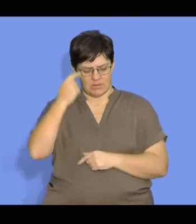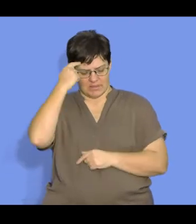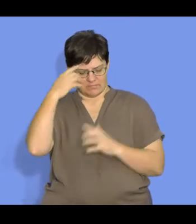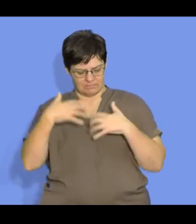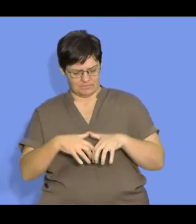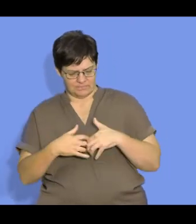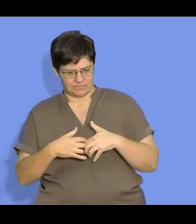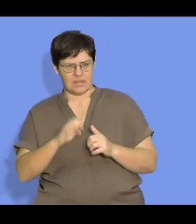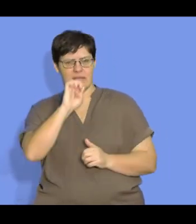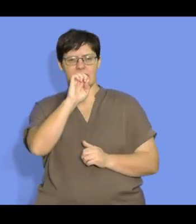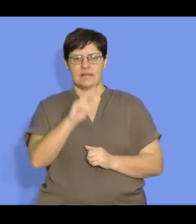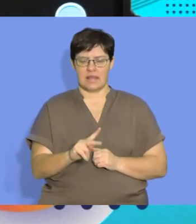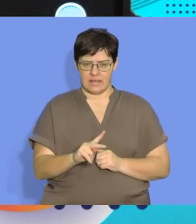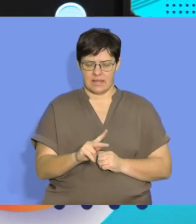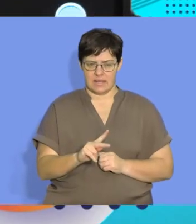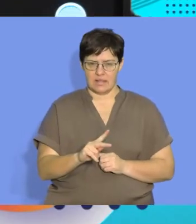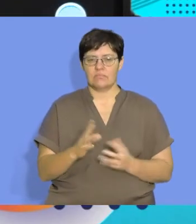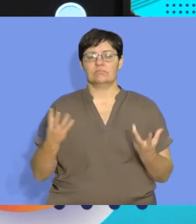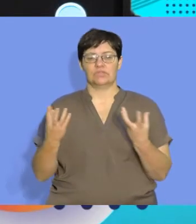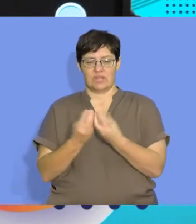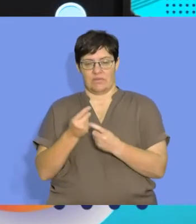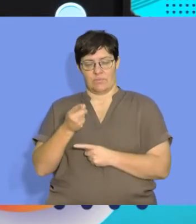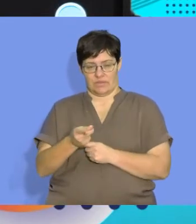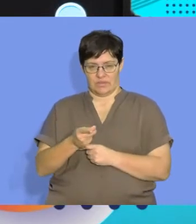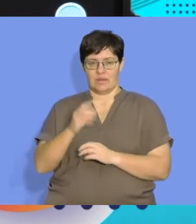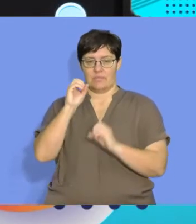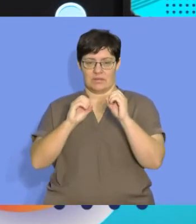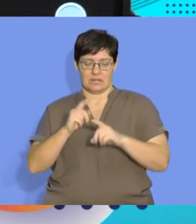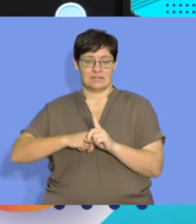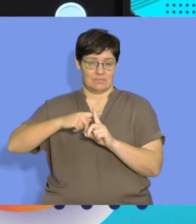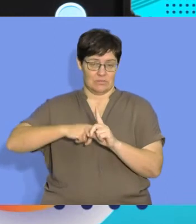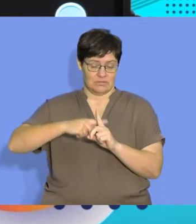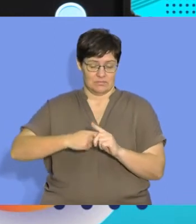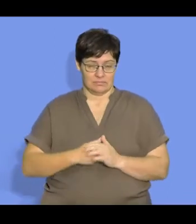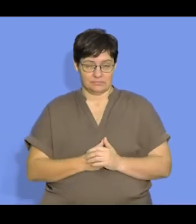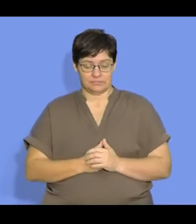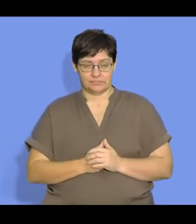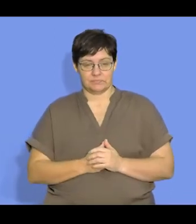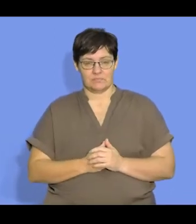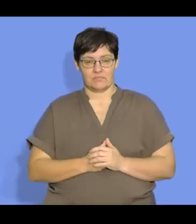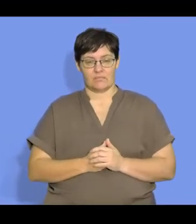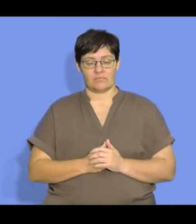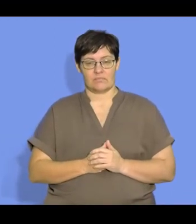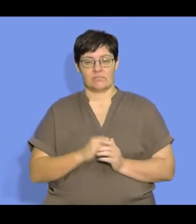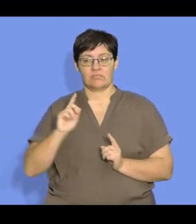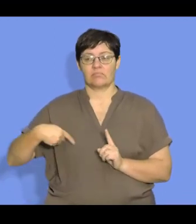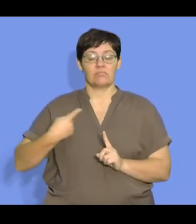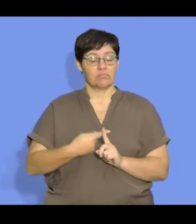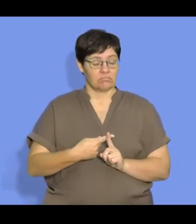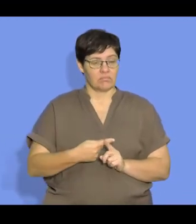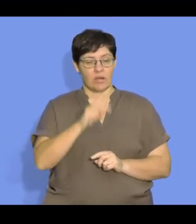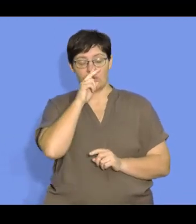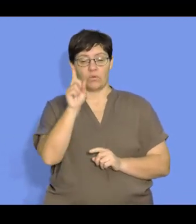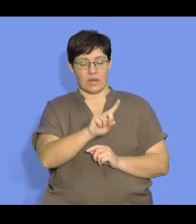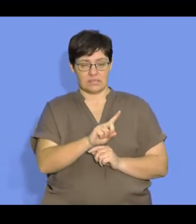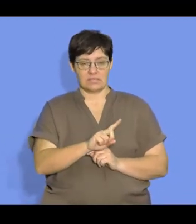terms of the kinetic energy that goes hand in hand with our temperature. Up to now, we've looked at